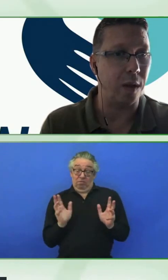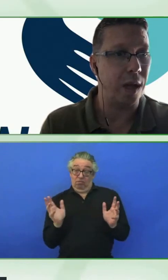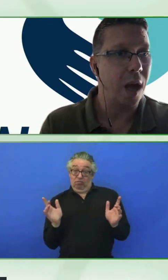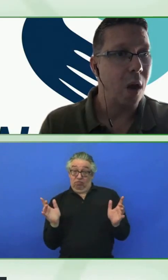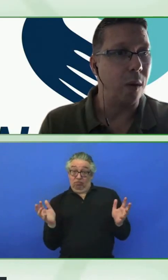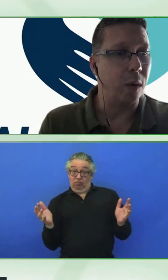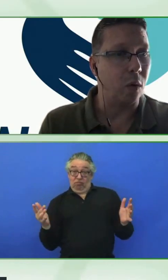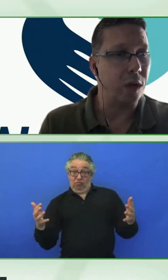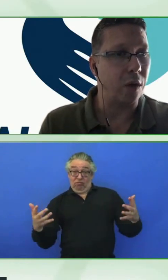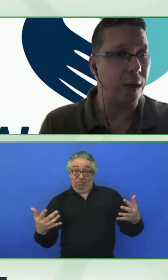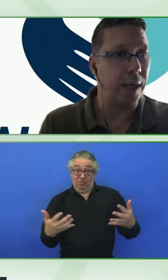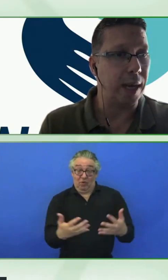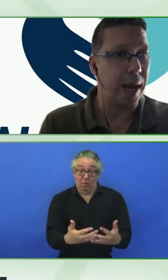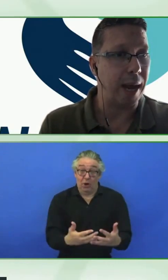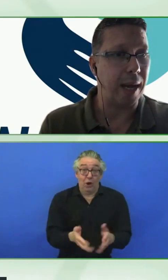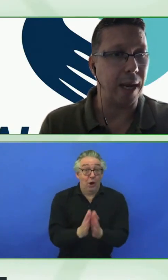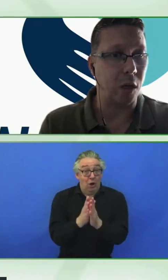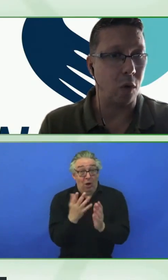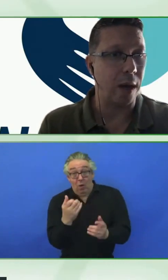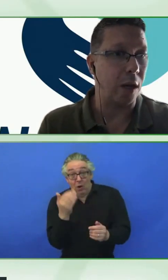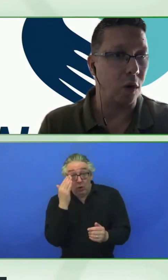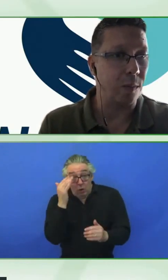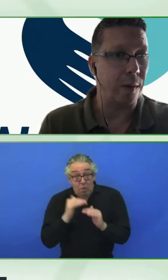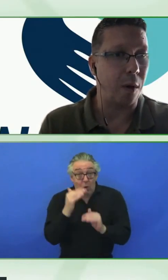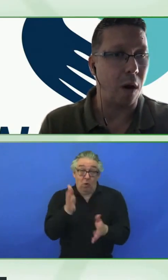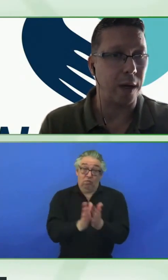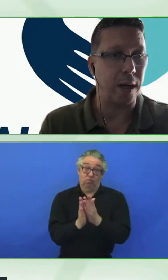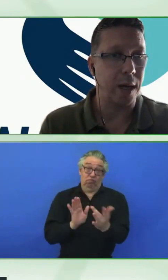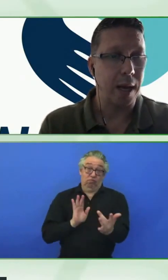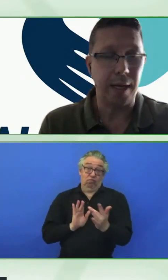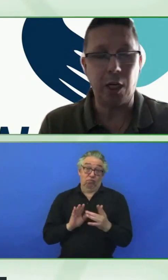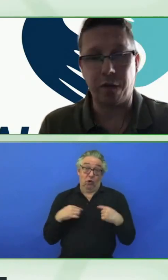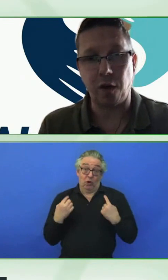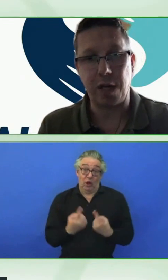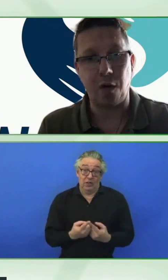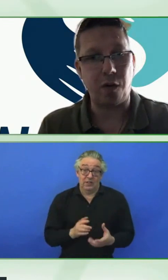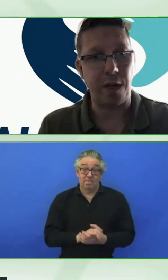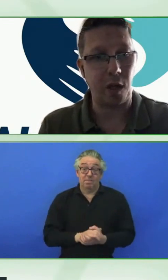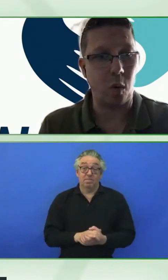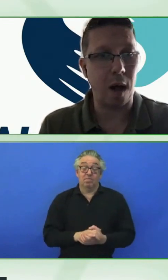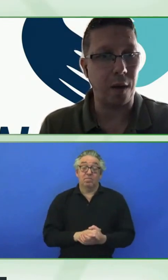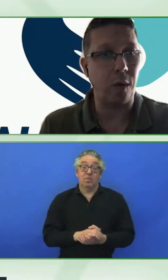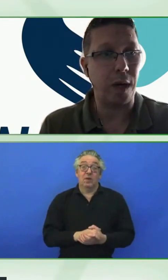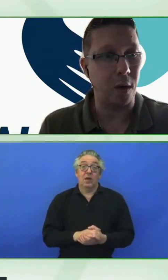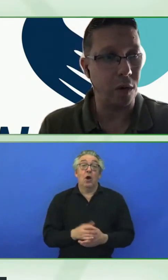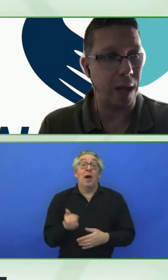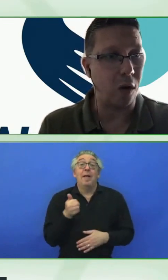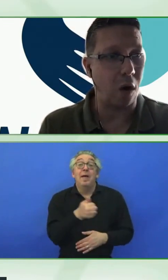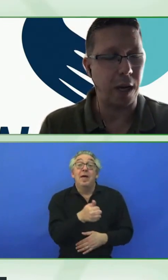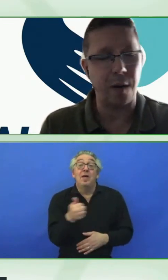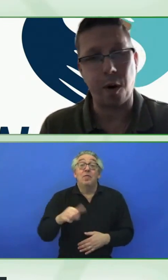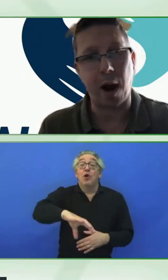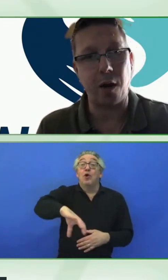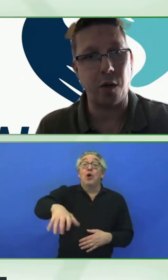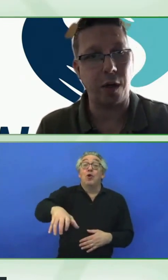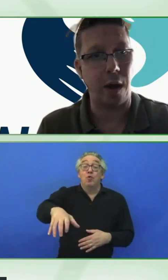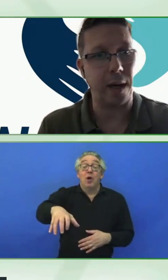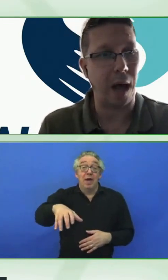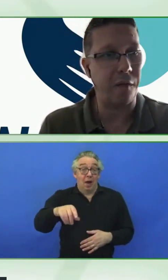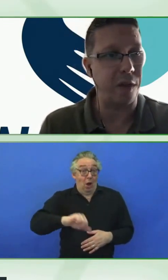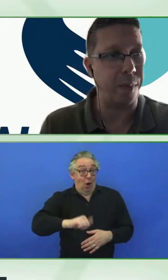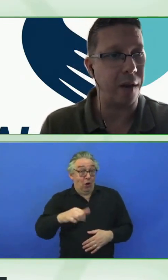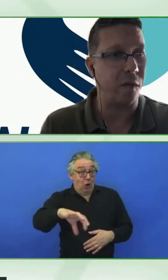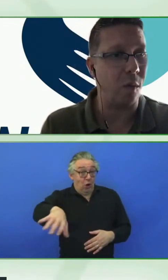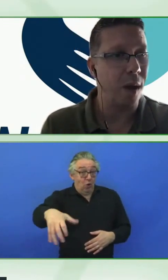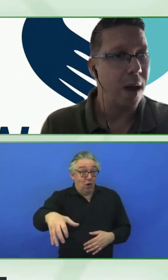to me afterwards. We would also need an endorsement partner in each of those territories as well that would endorse that content prior to it